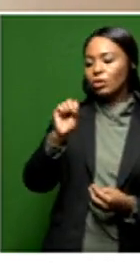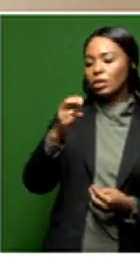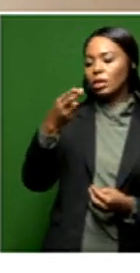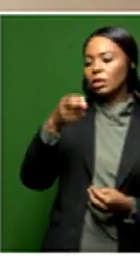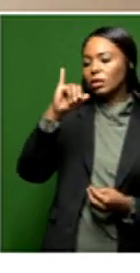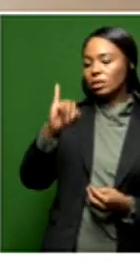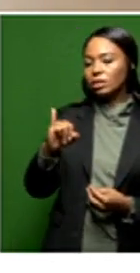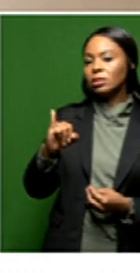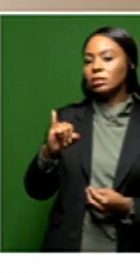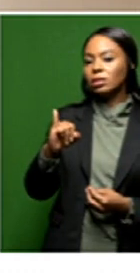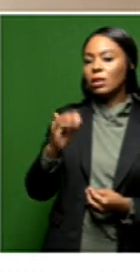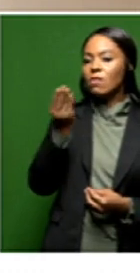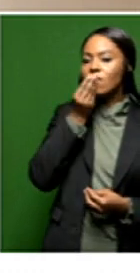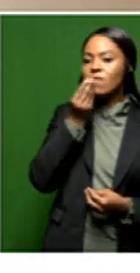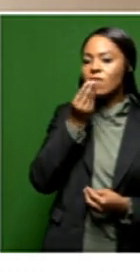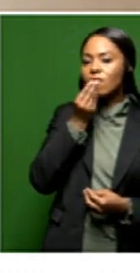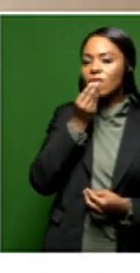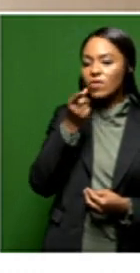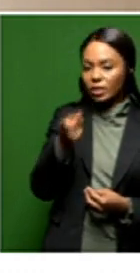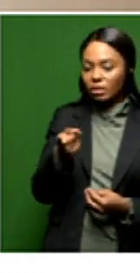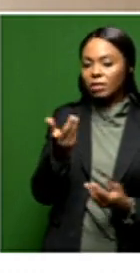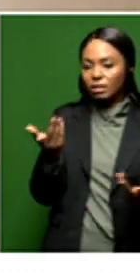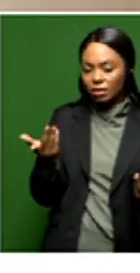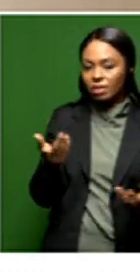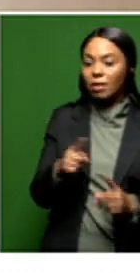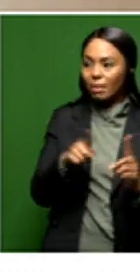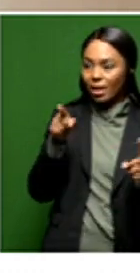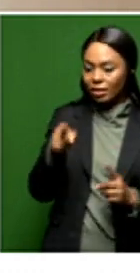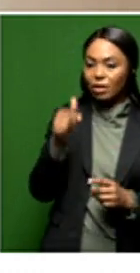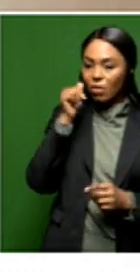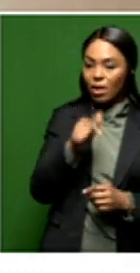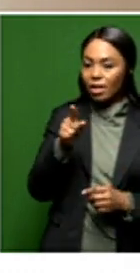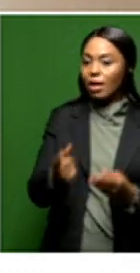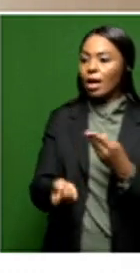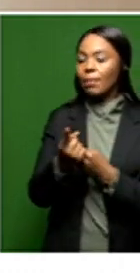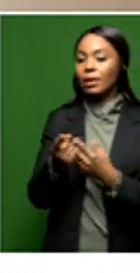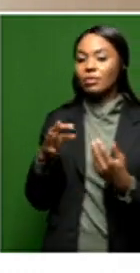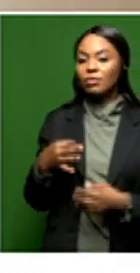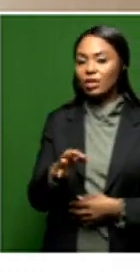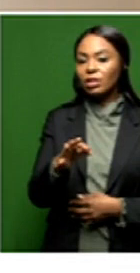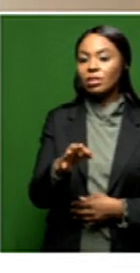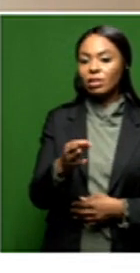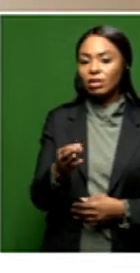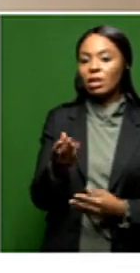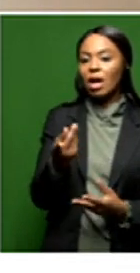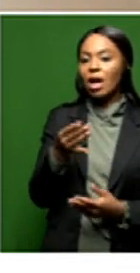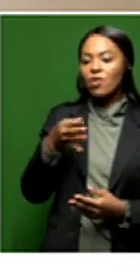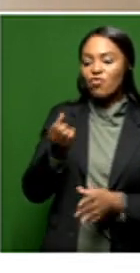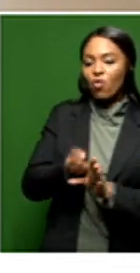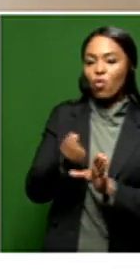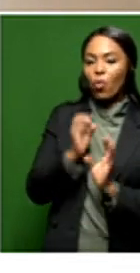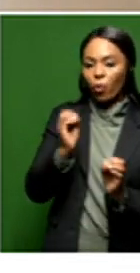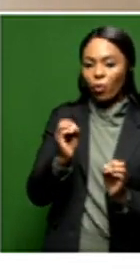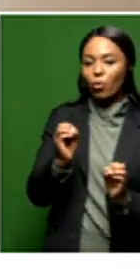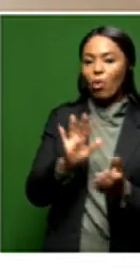what's happened is the third-party deliveries have created this virtual world of tapping into any kitchen and cuisine.